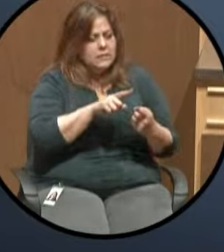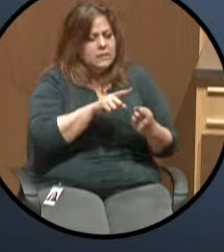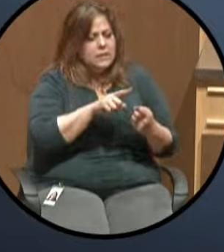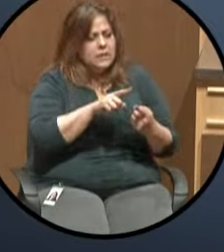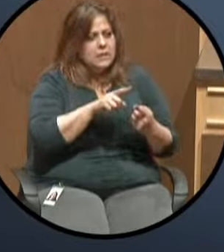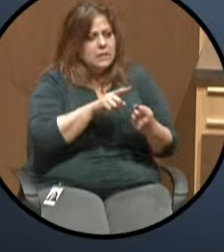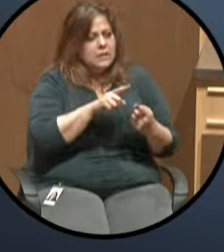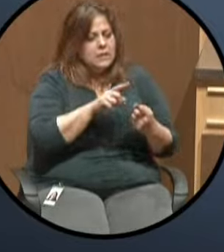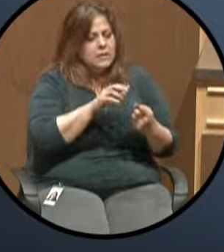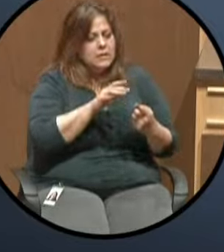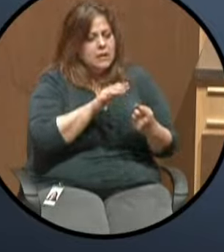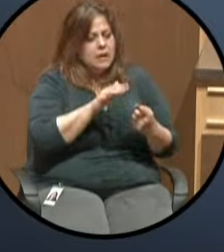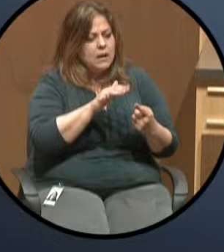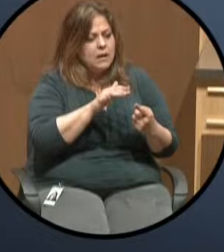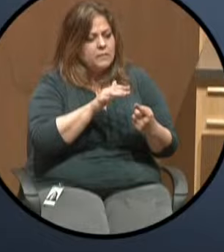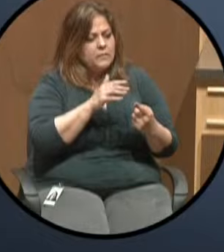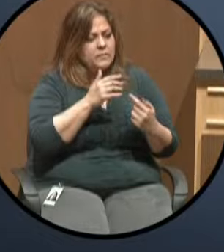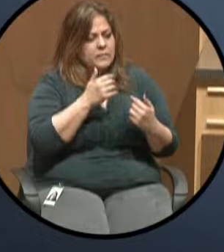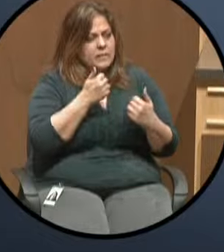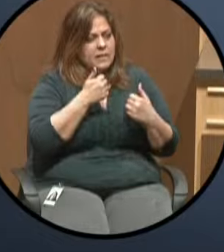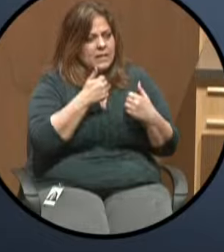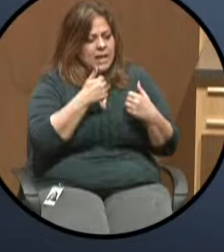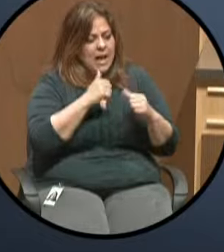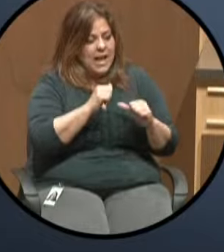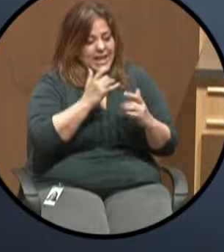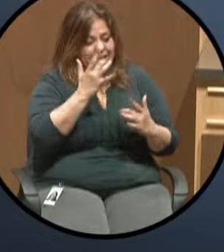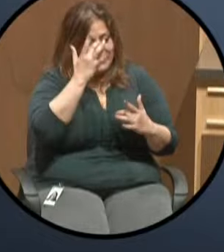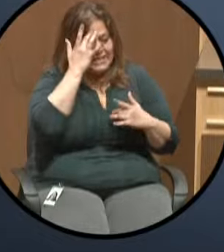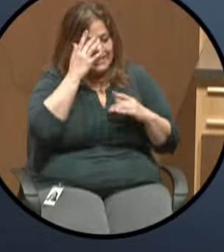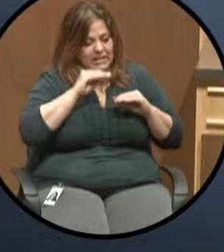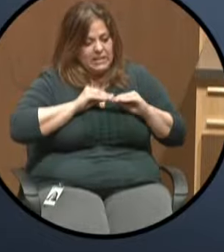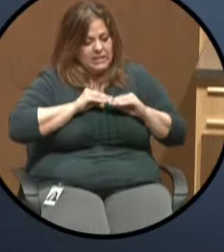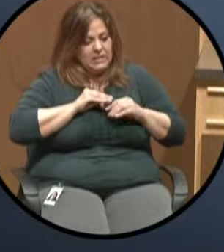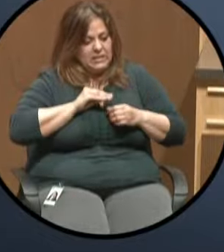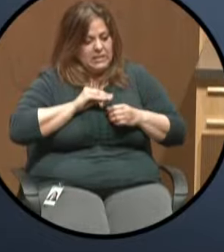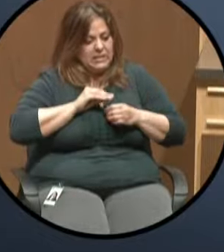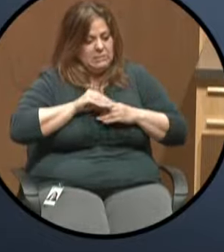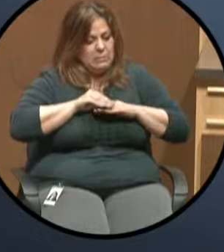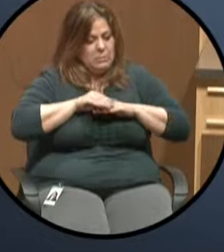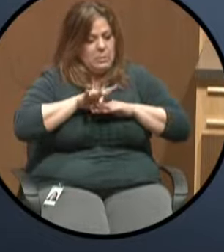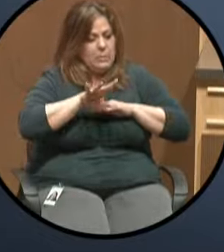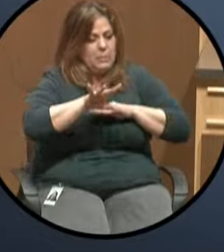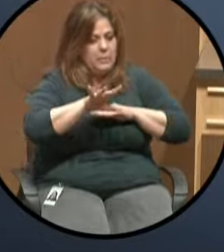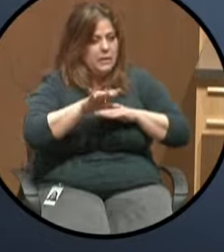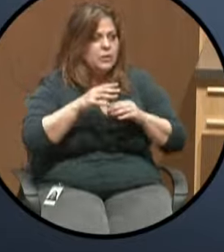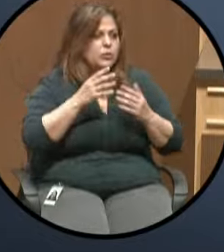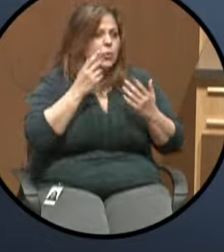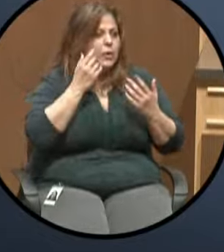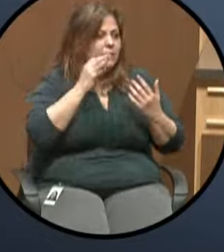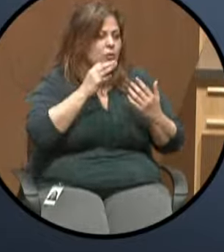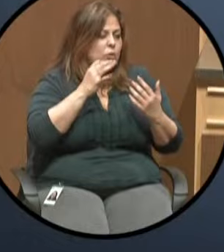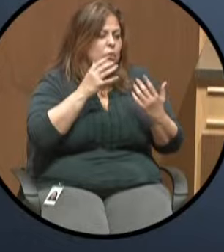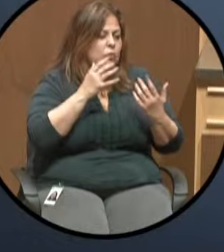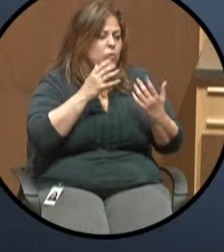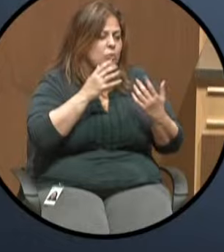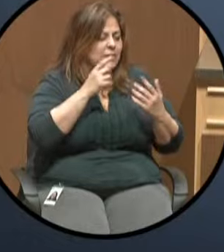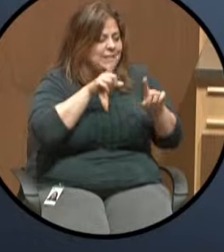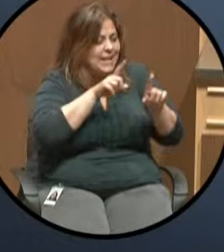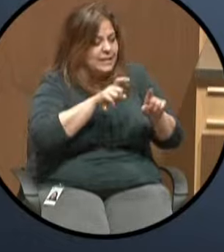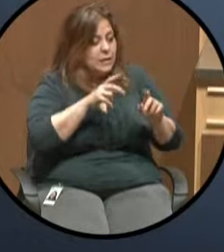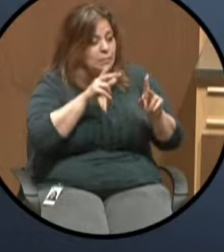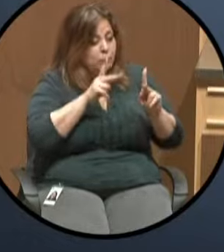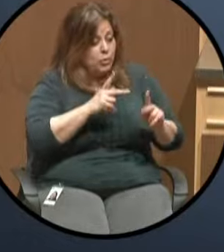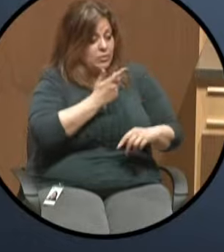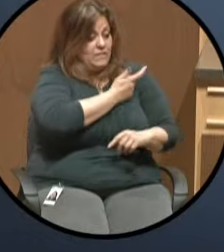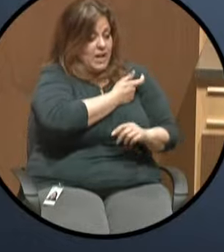nasopharyngeal viral secretion rate. So if you measure how much virus that is actually in the nose of someone who's been vaccinated